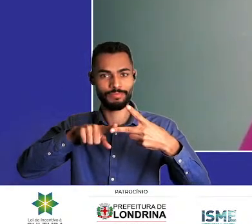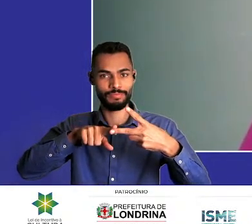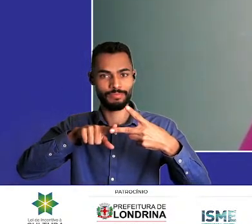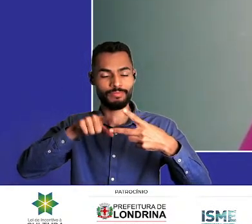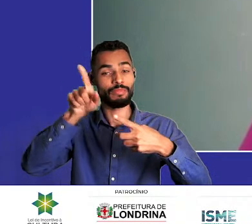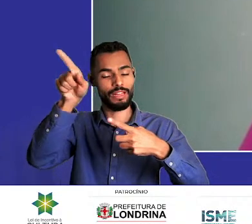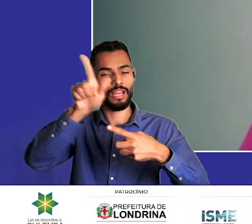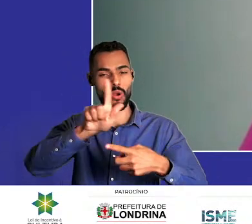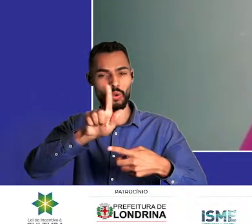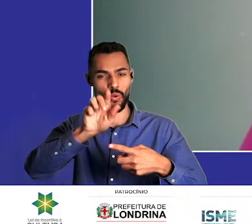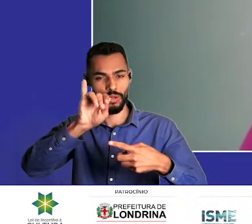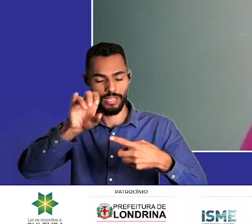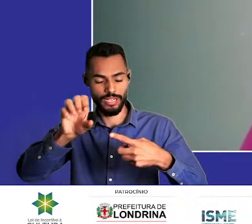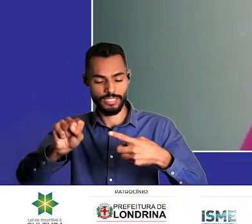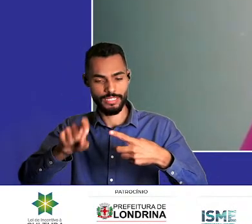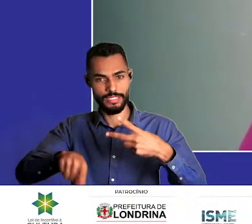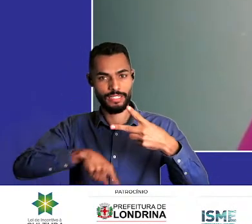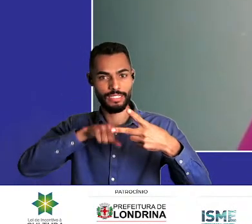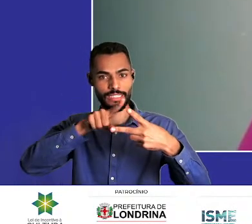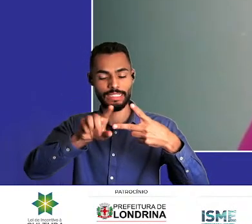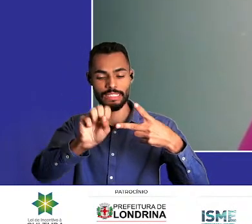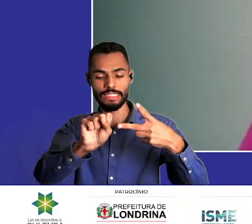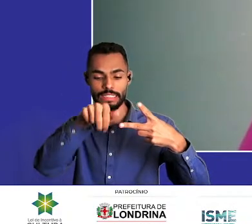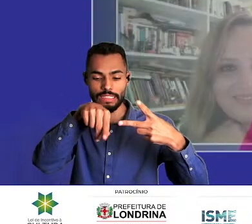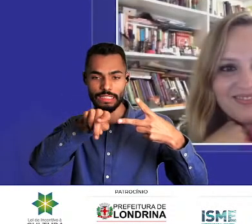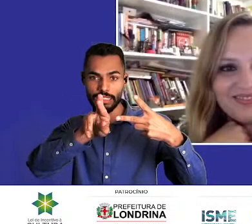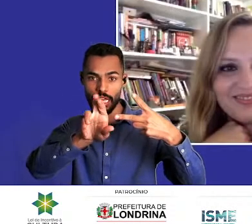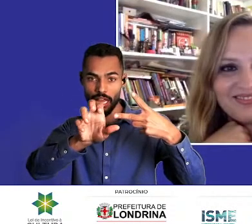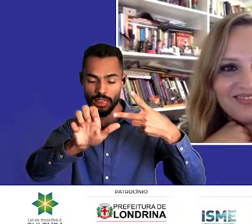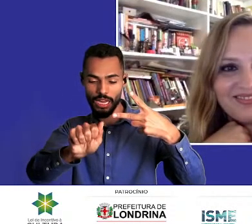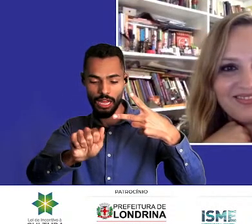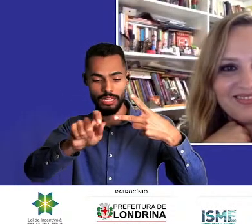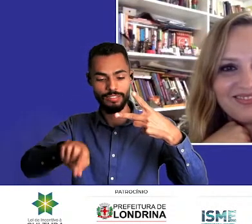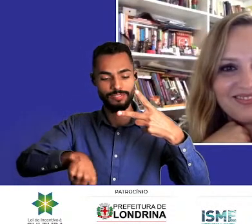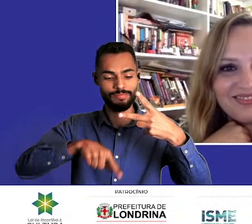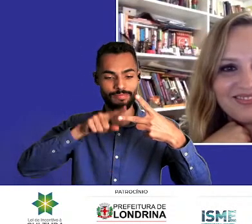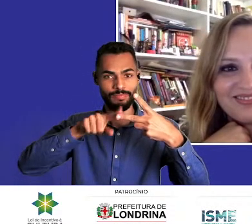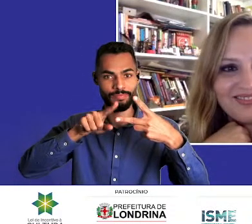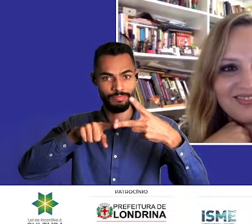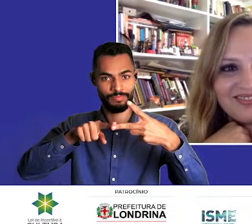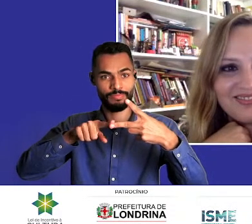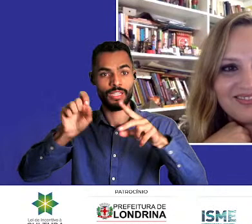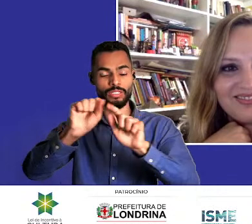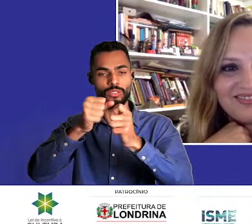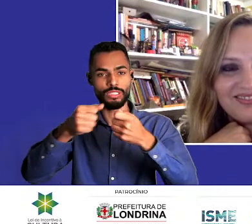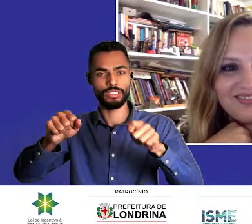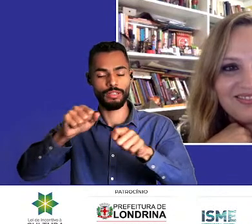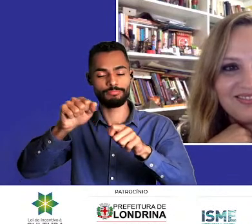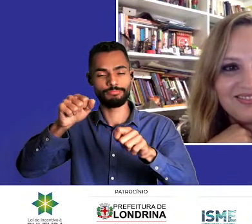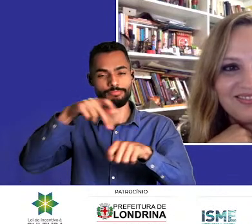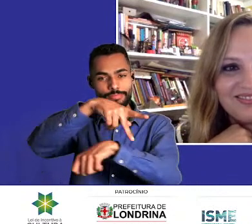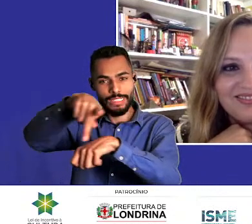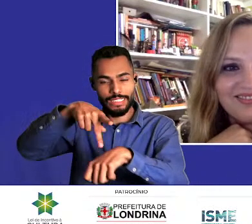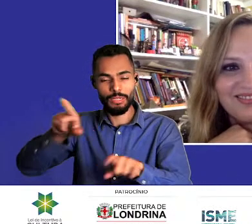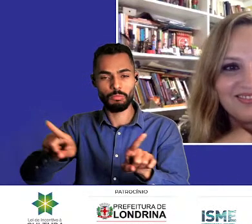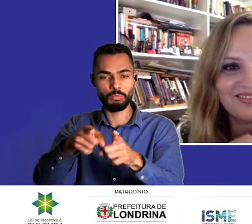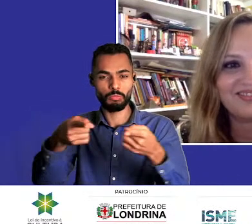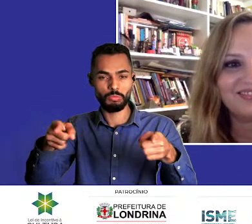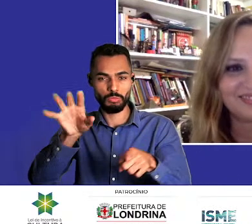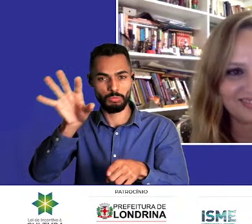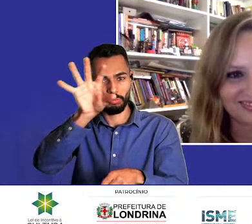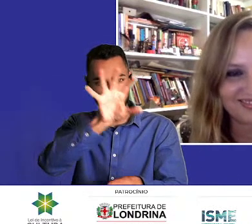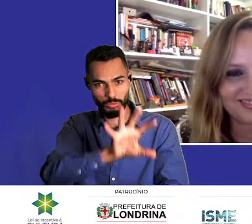Society of Musical Education, and Magali Kleber, pedagogical director of this international